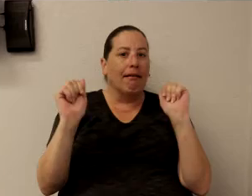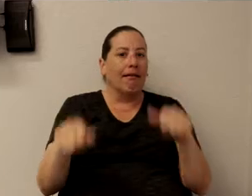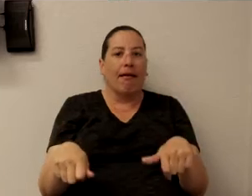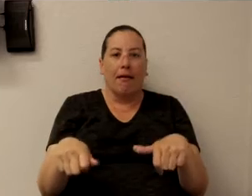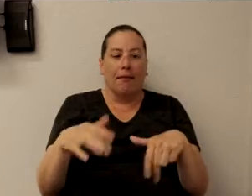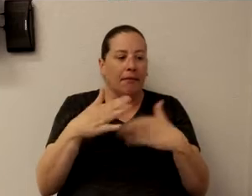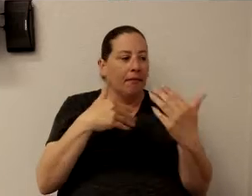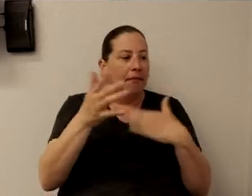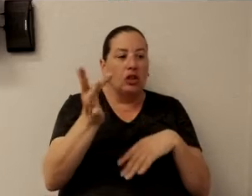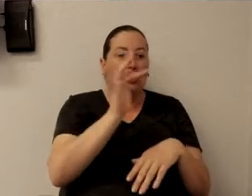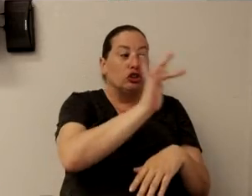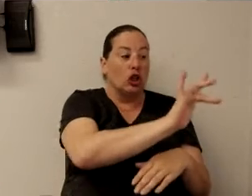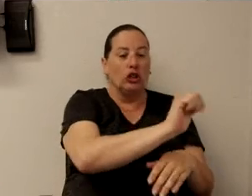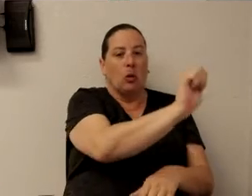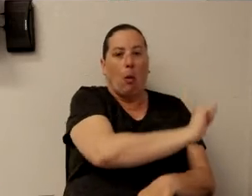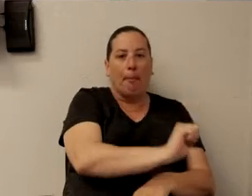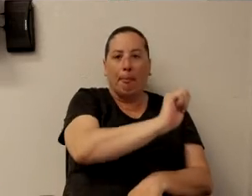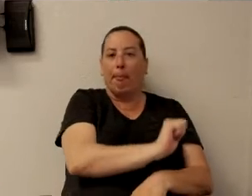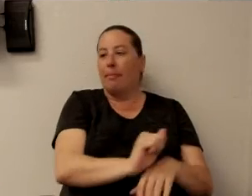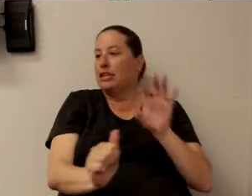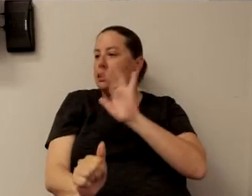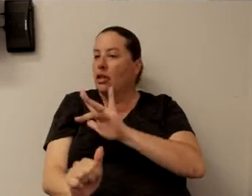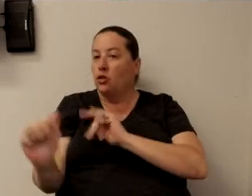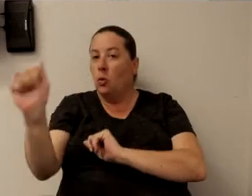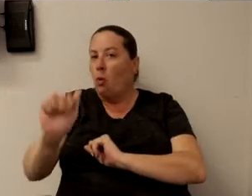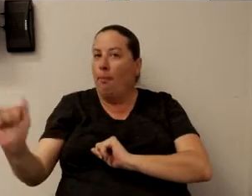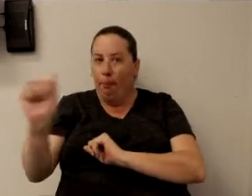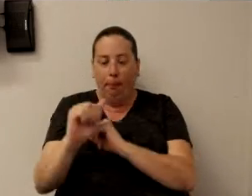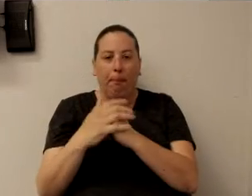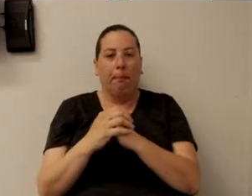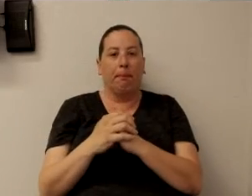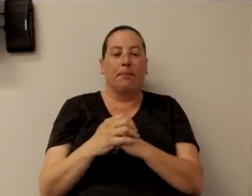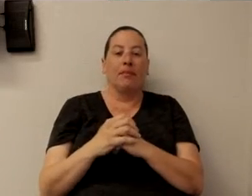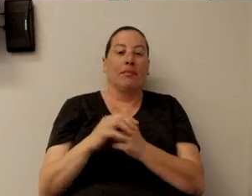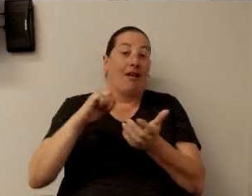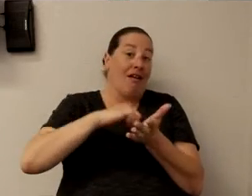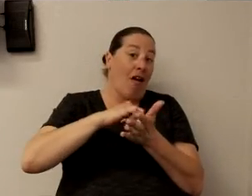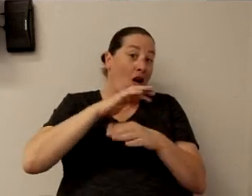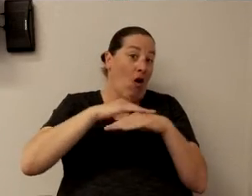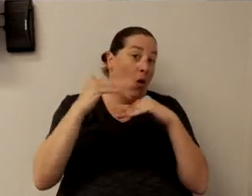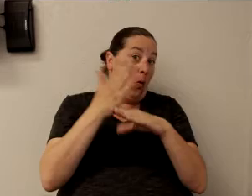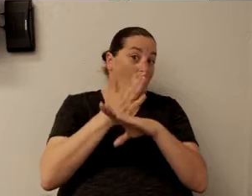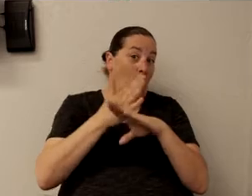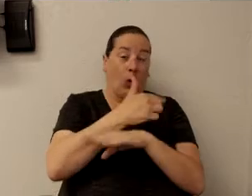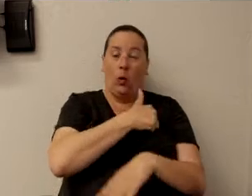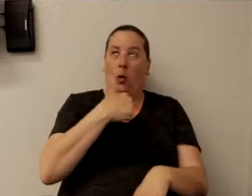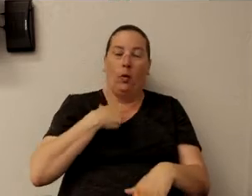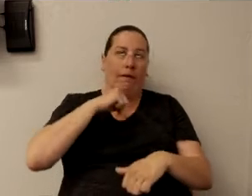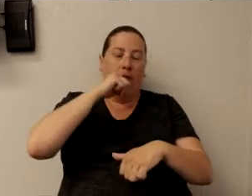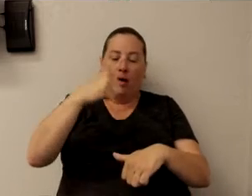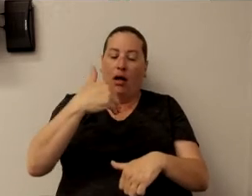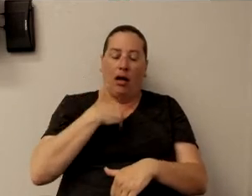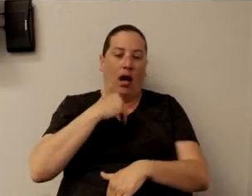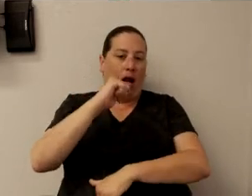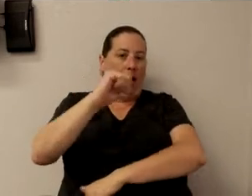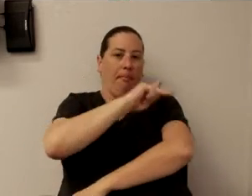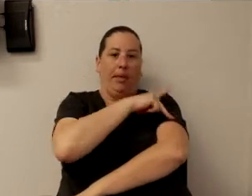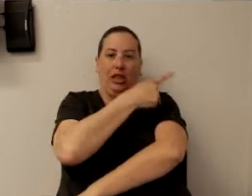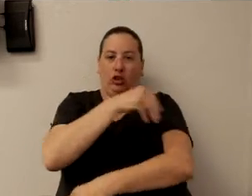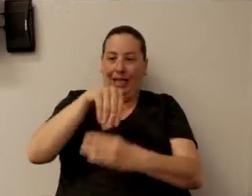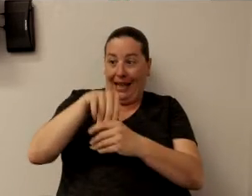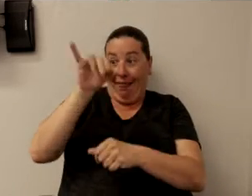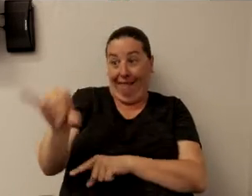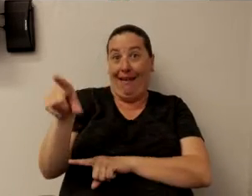into contact with. We have not had a single patient in that